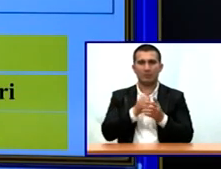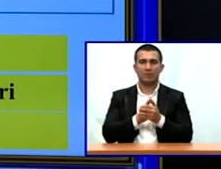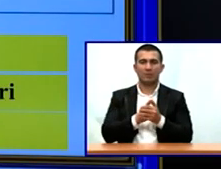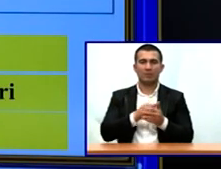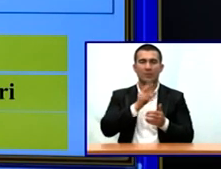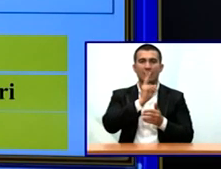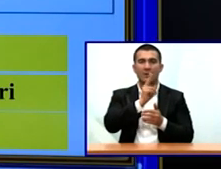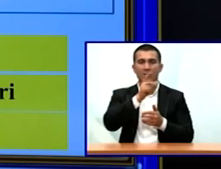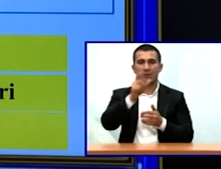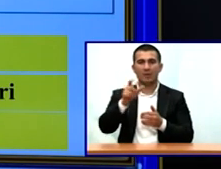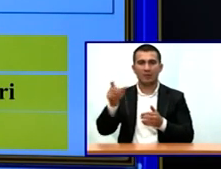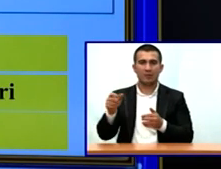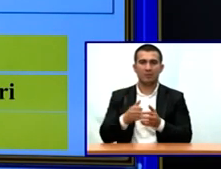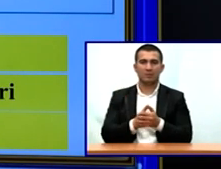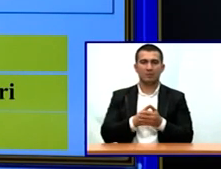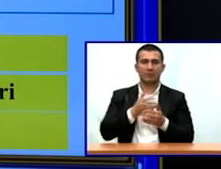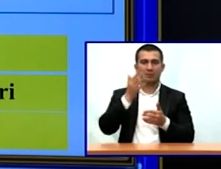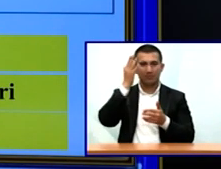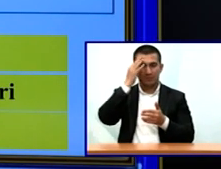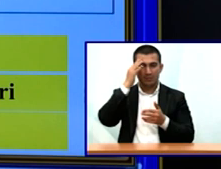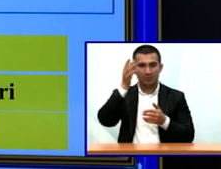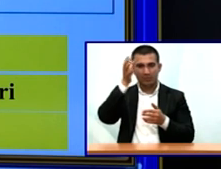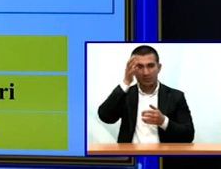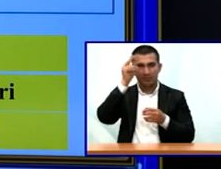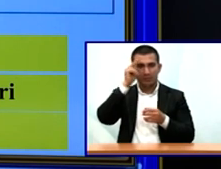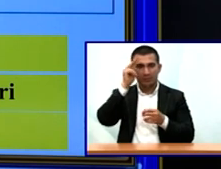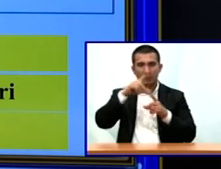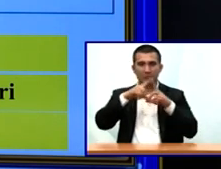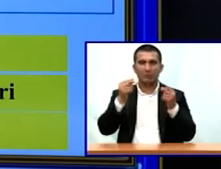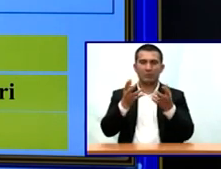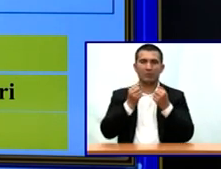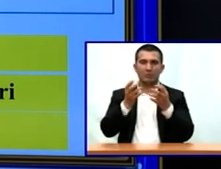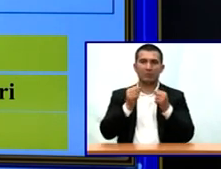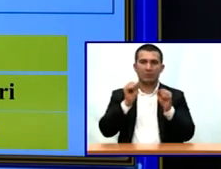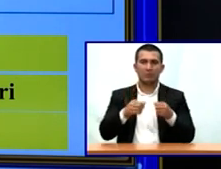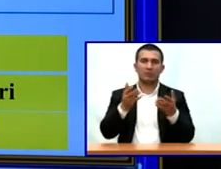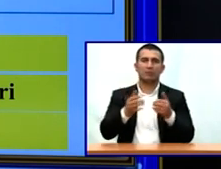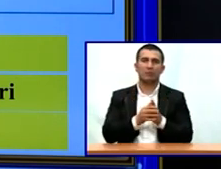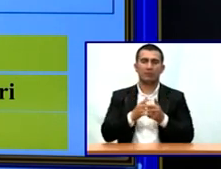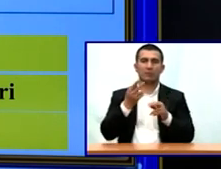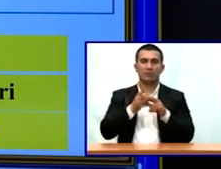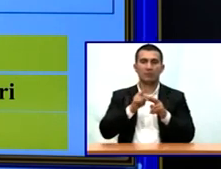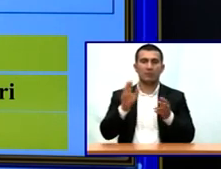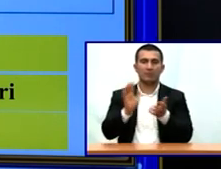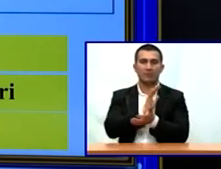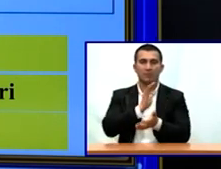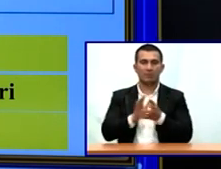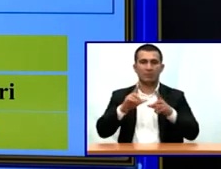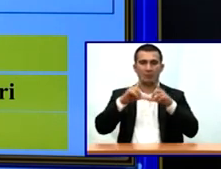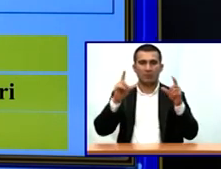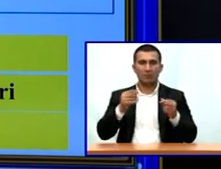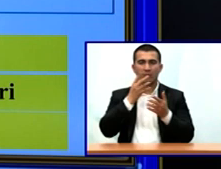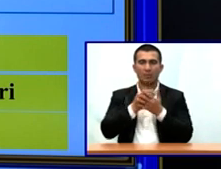Har kim bilim olish huquqiga ega. Bepul umumiy ta'lim